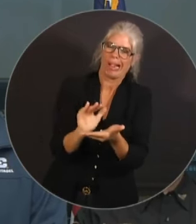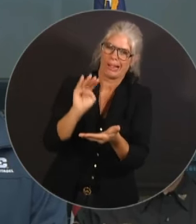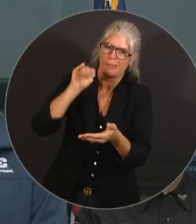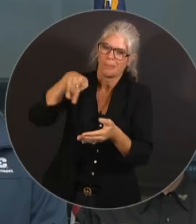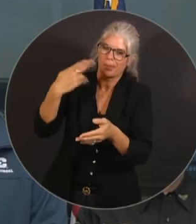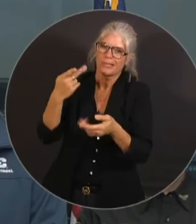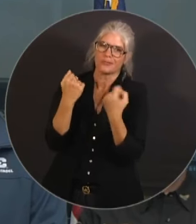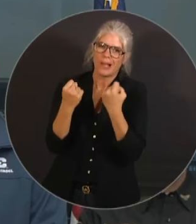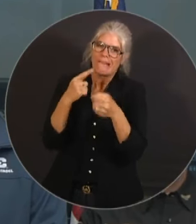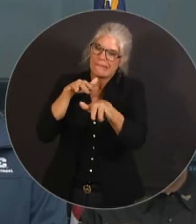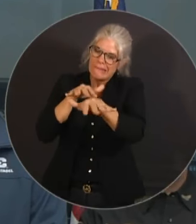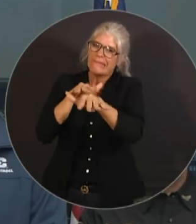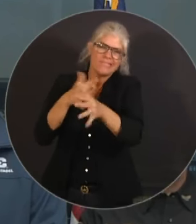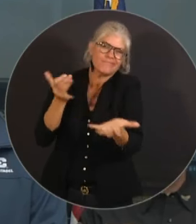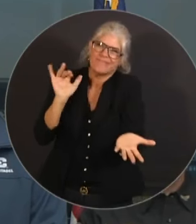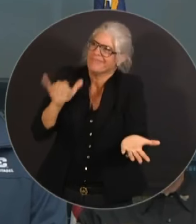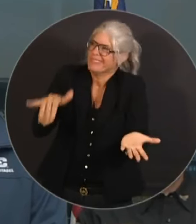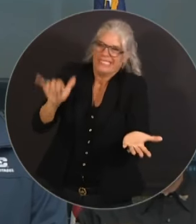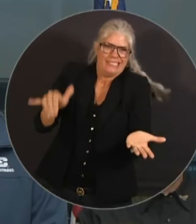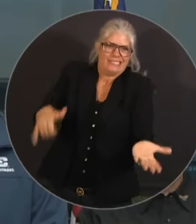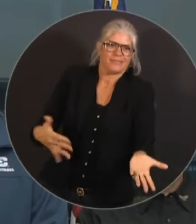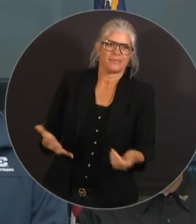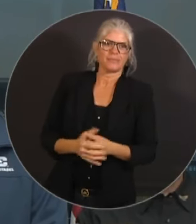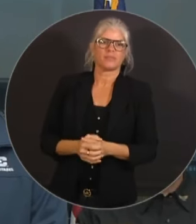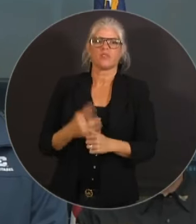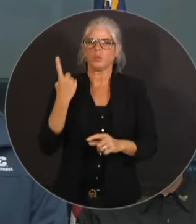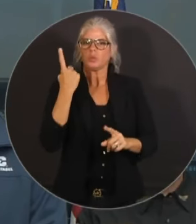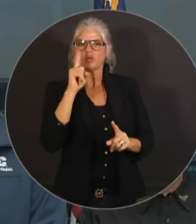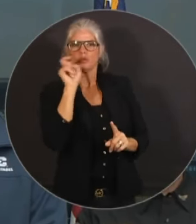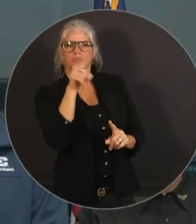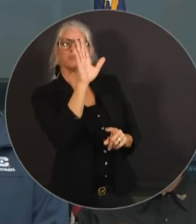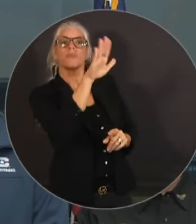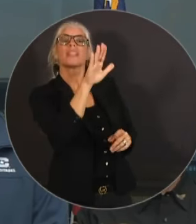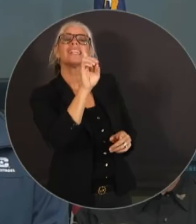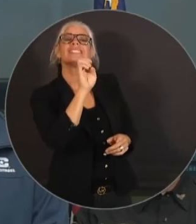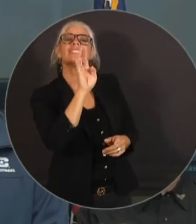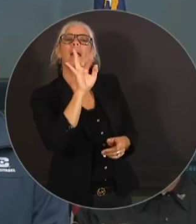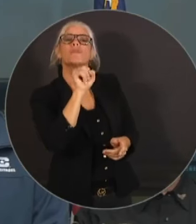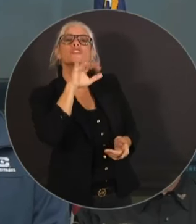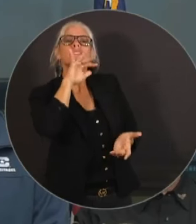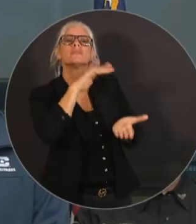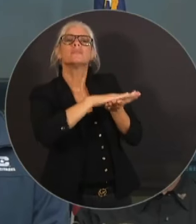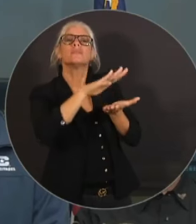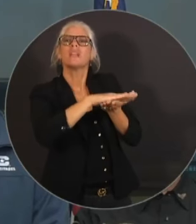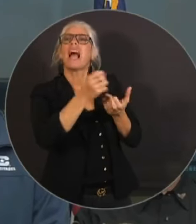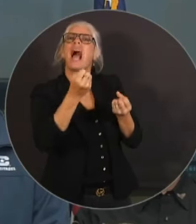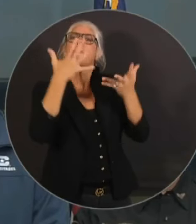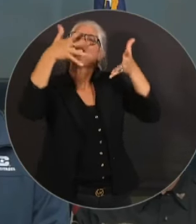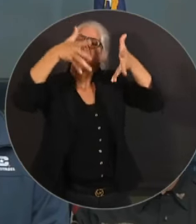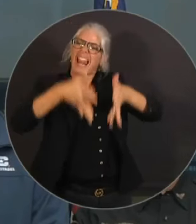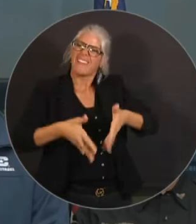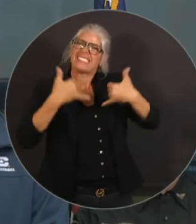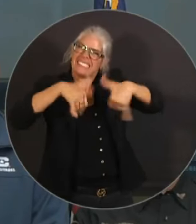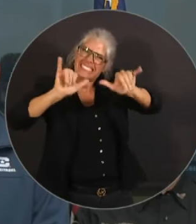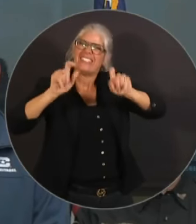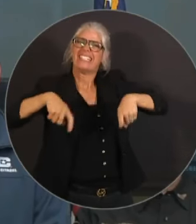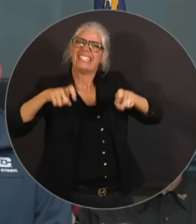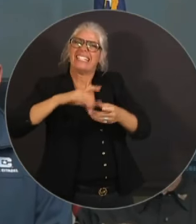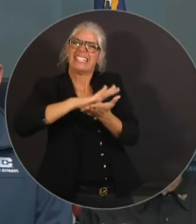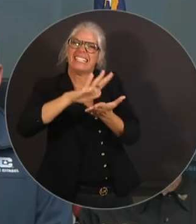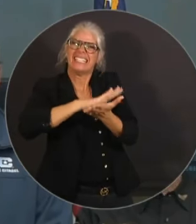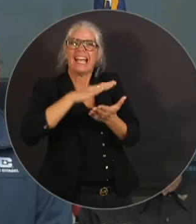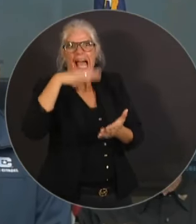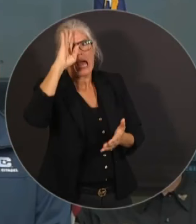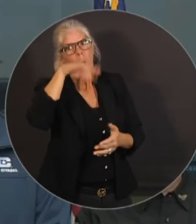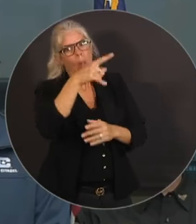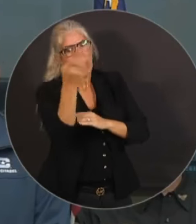reality. For the debris removal, do we know just how much is left in the expected impact areas? Because I know you guys are running around the clock